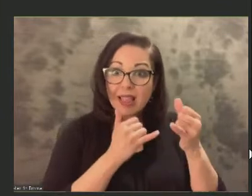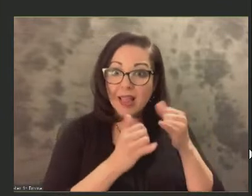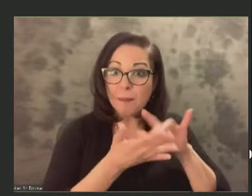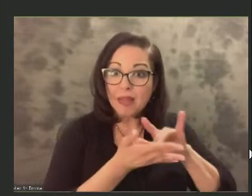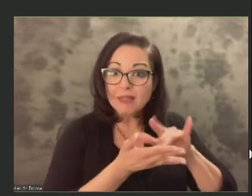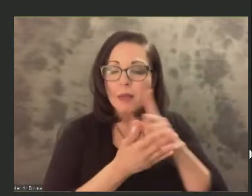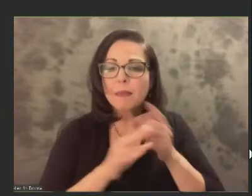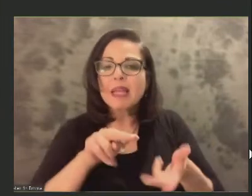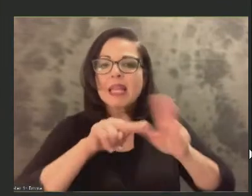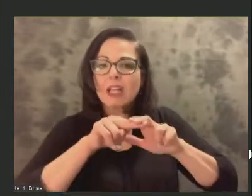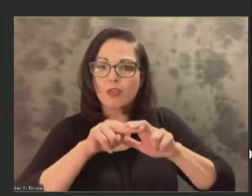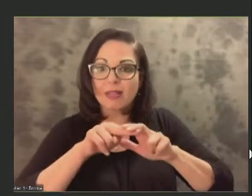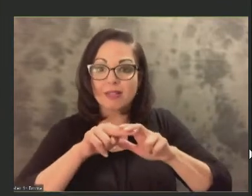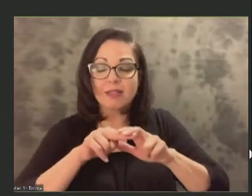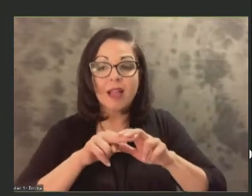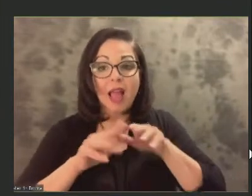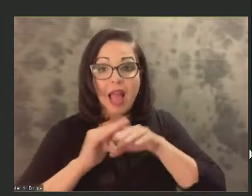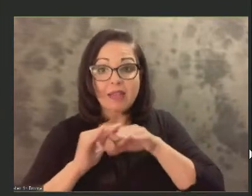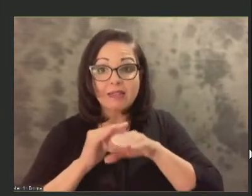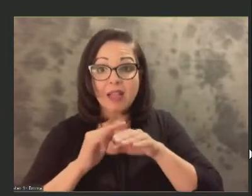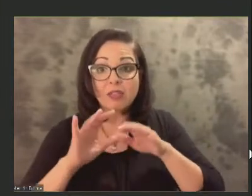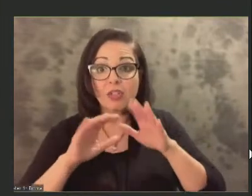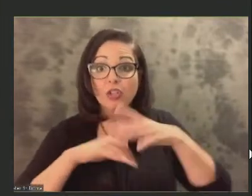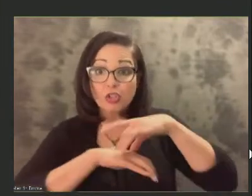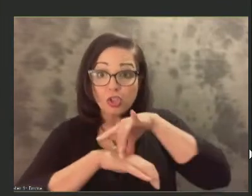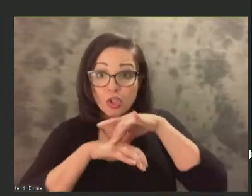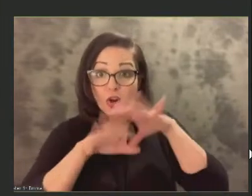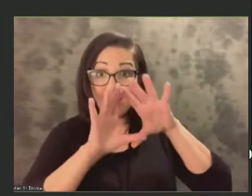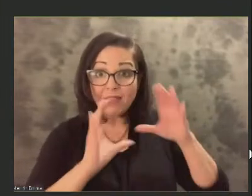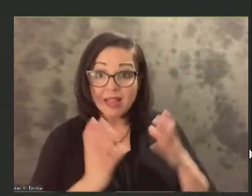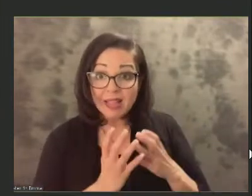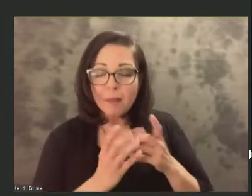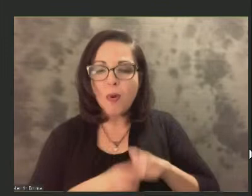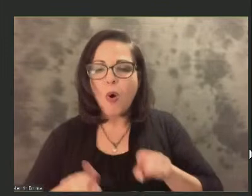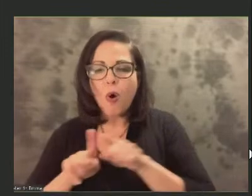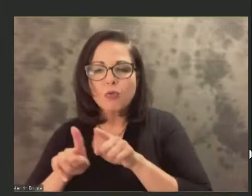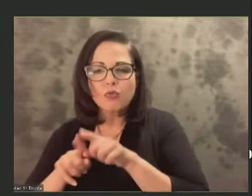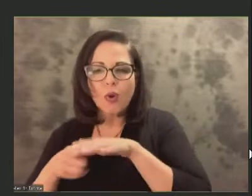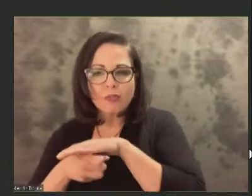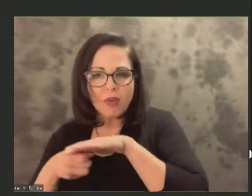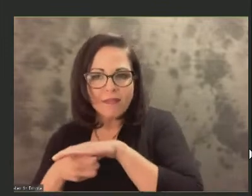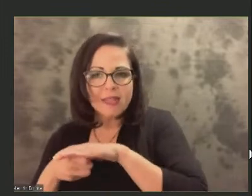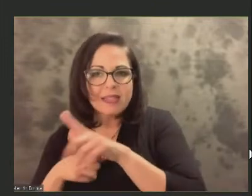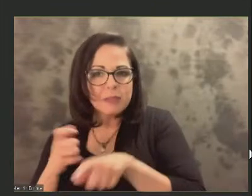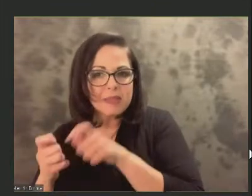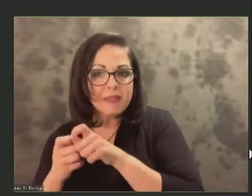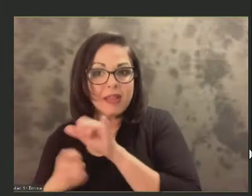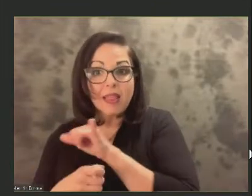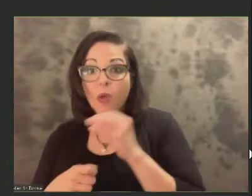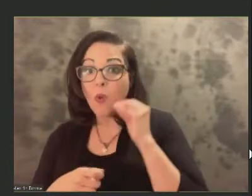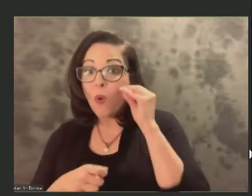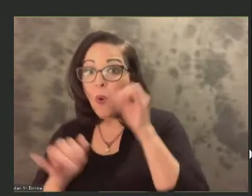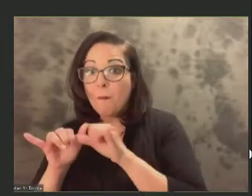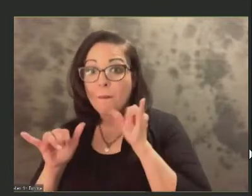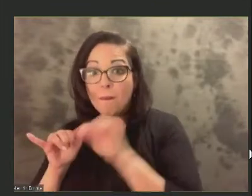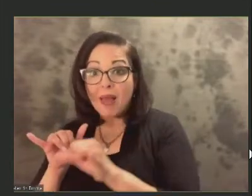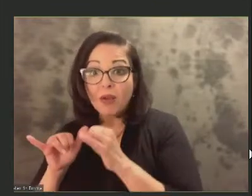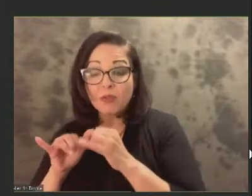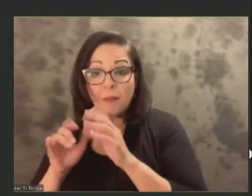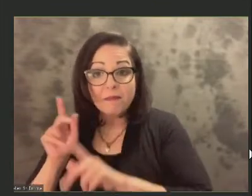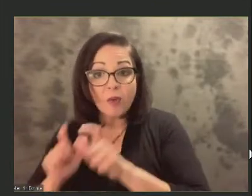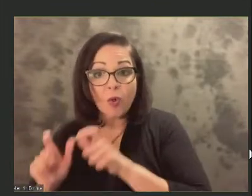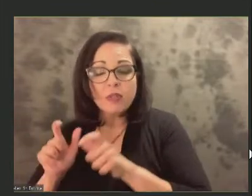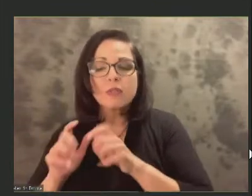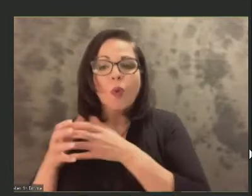access geographically, as well as to certain sectors like homebound folks, mobile units that can